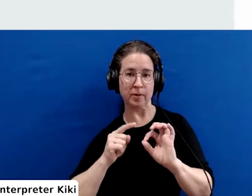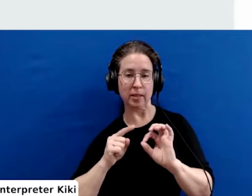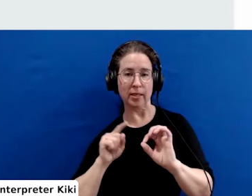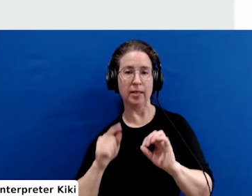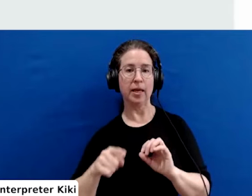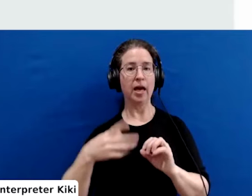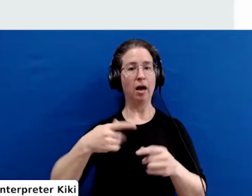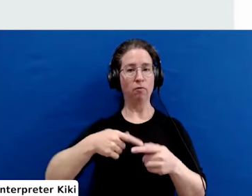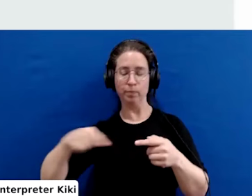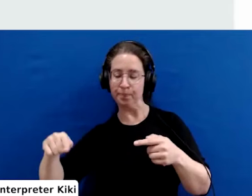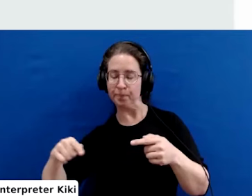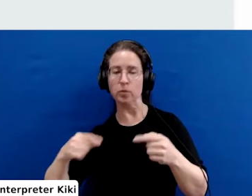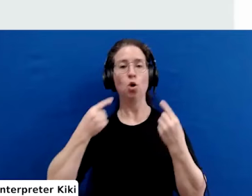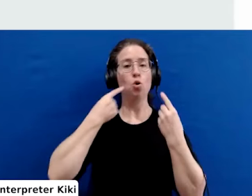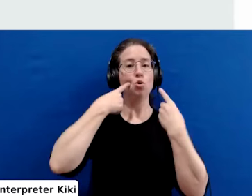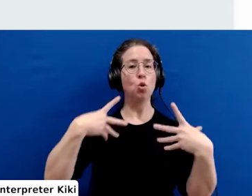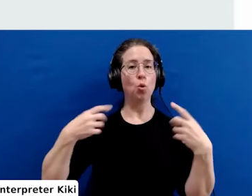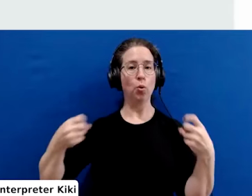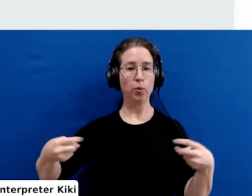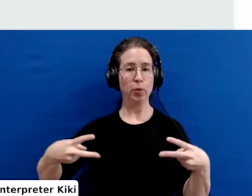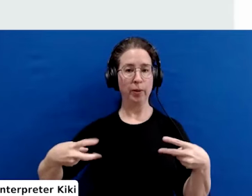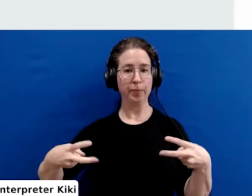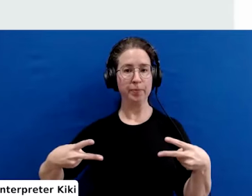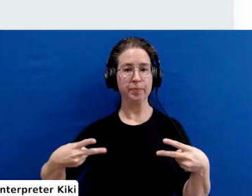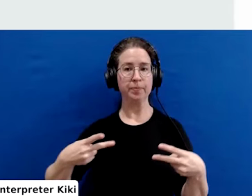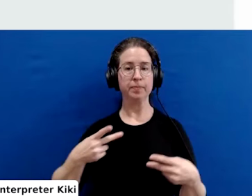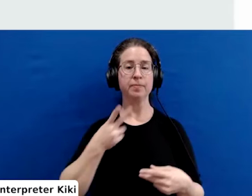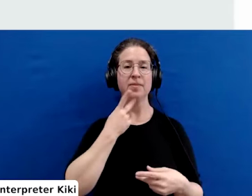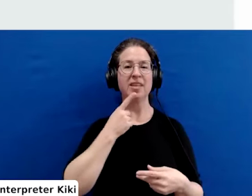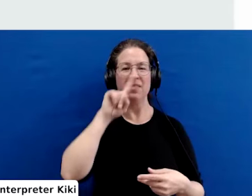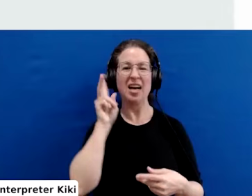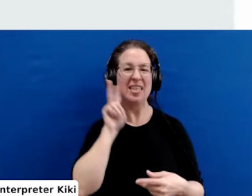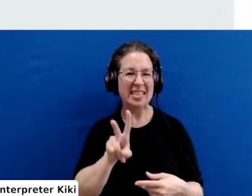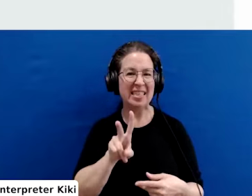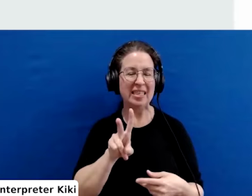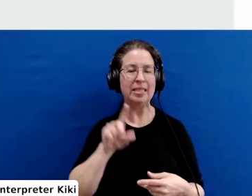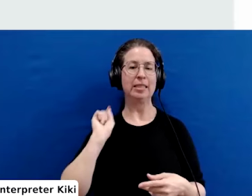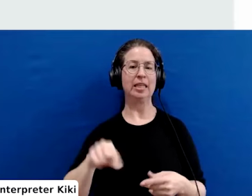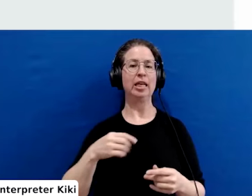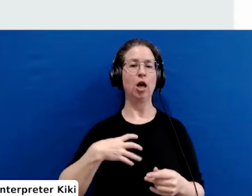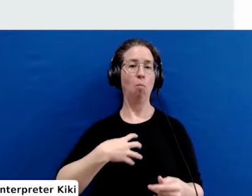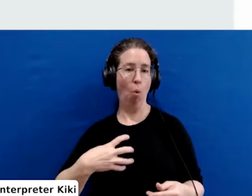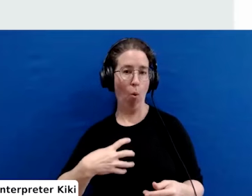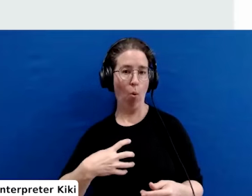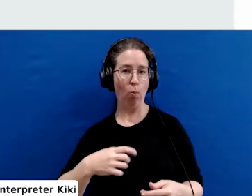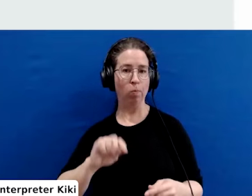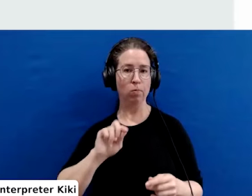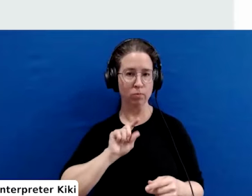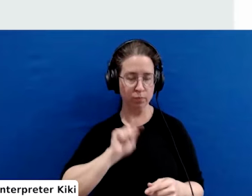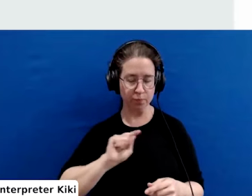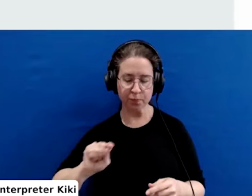icon. And if you don't see it, click the more, and then you should be able to see show captions.